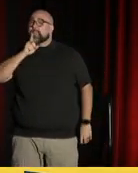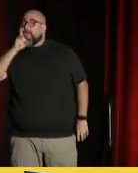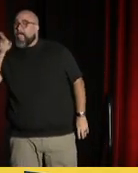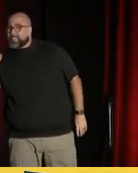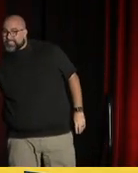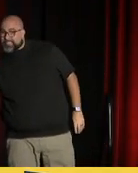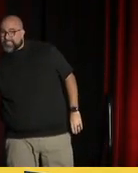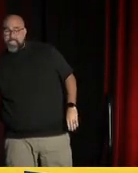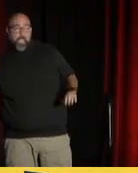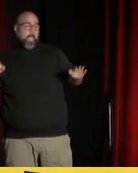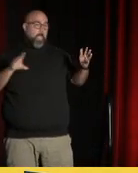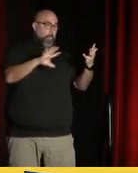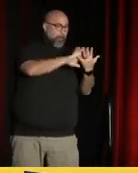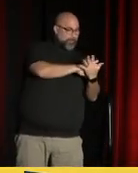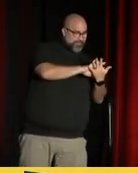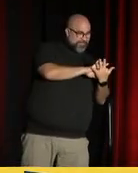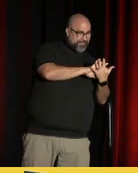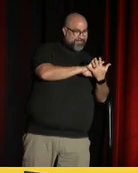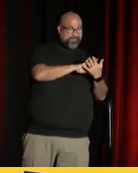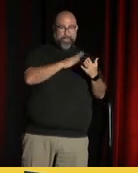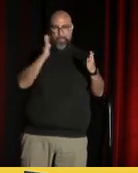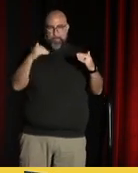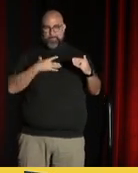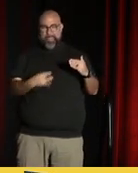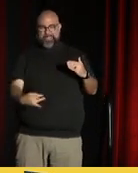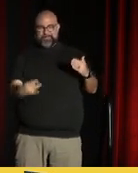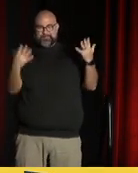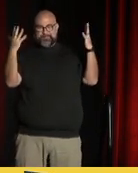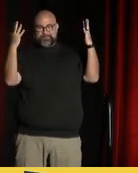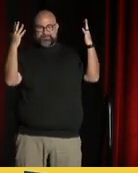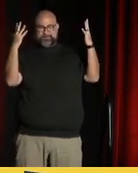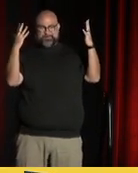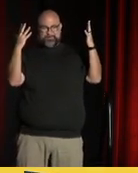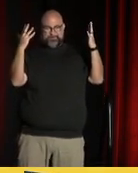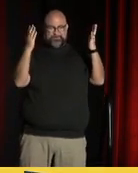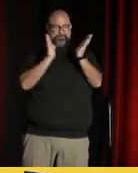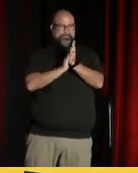reality and illusion. I hope you like this. Thank you.